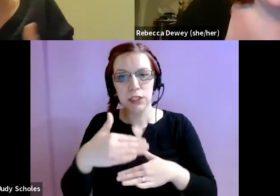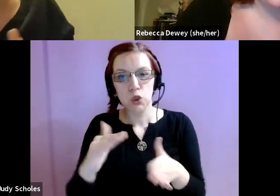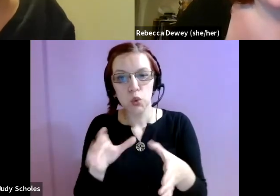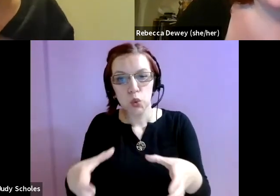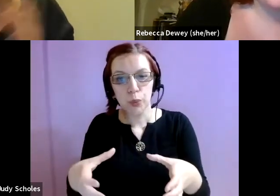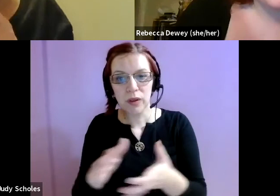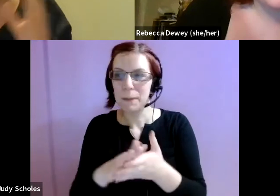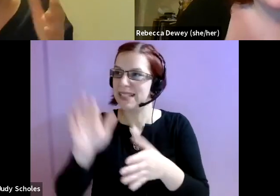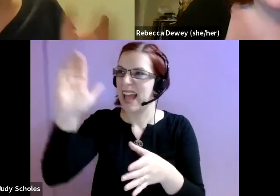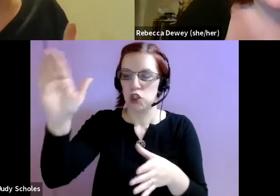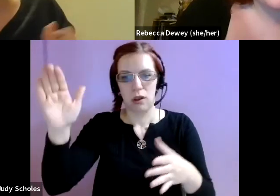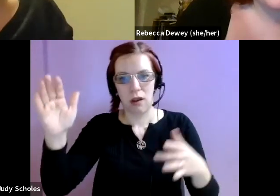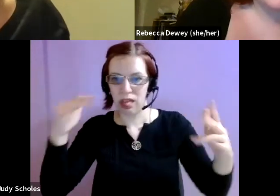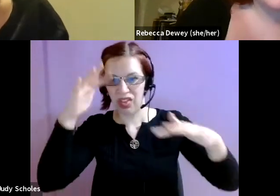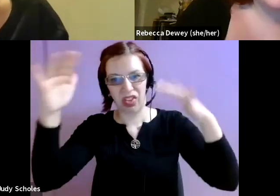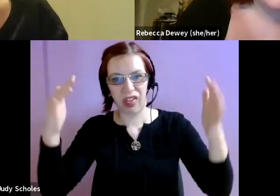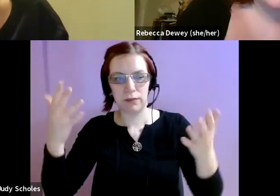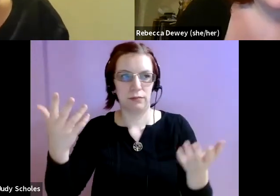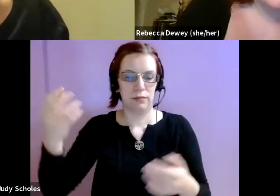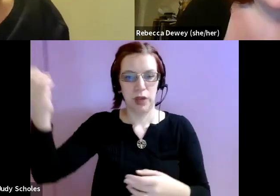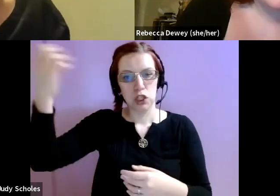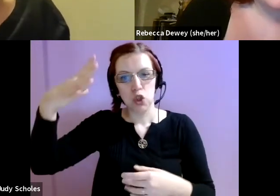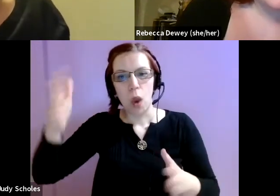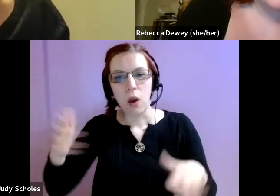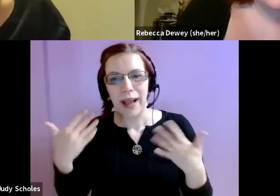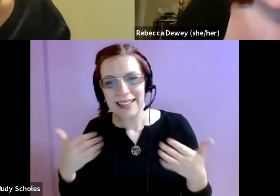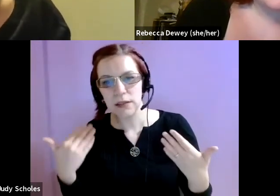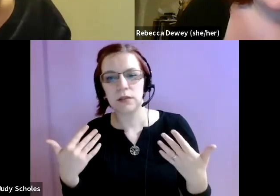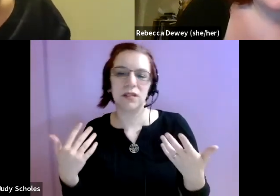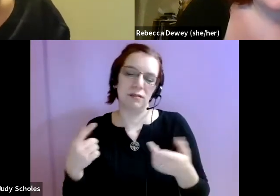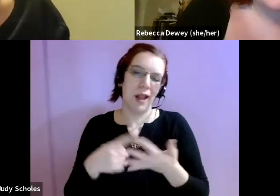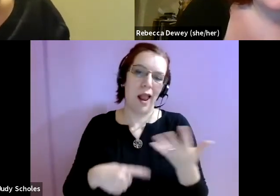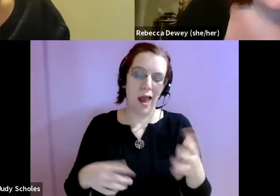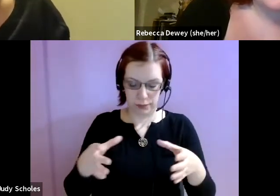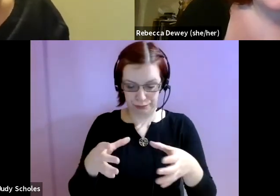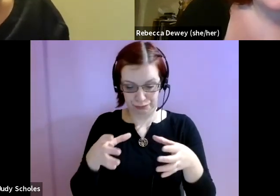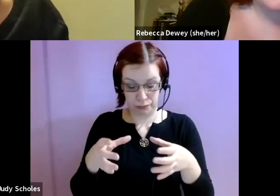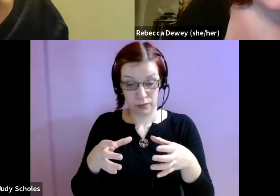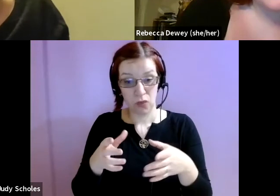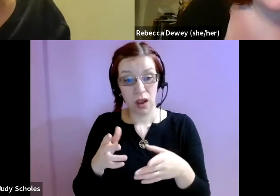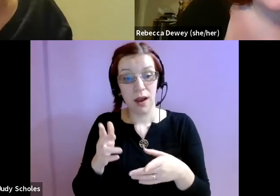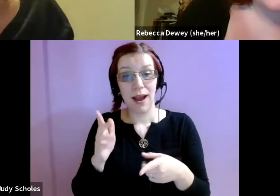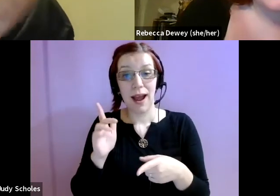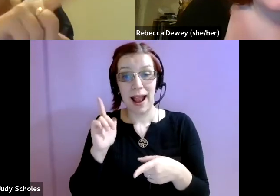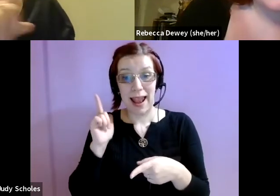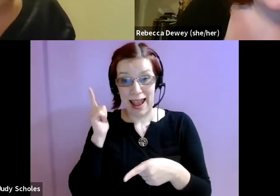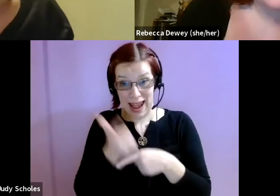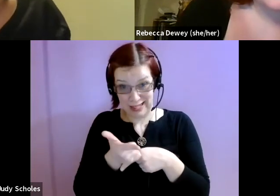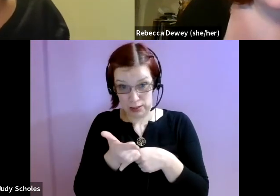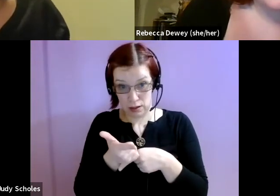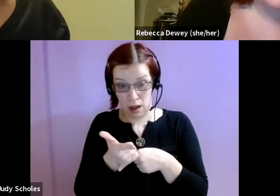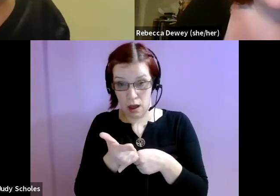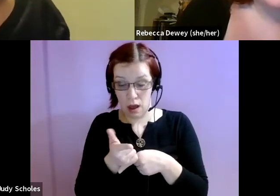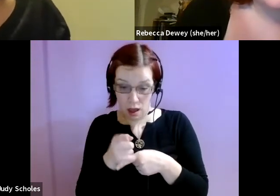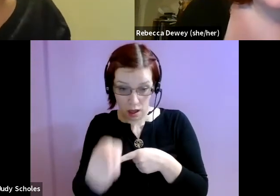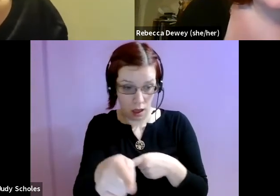external disturbances, from the solar wind. And there's laser sensing that would go between those